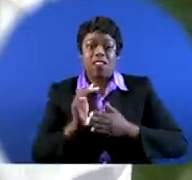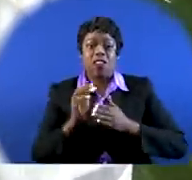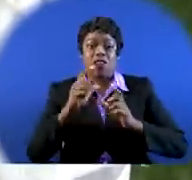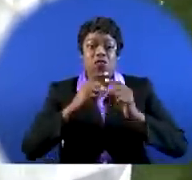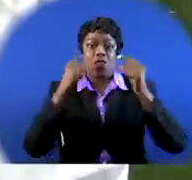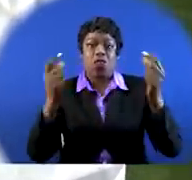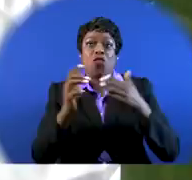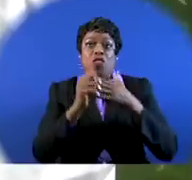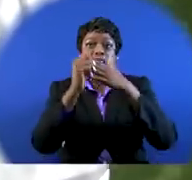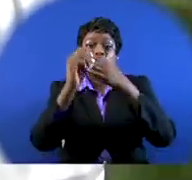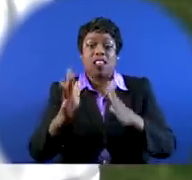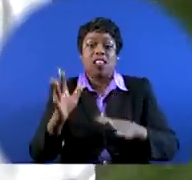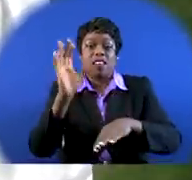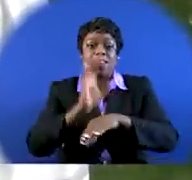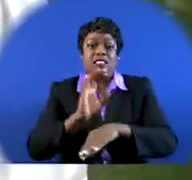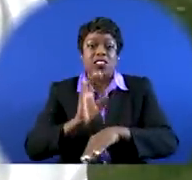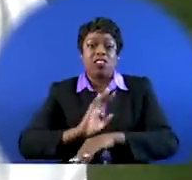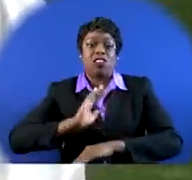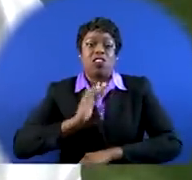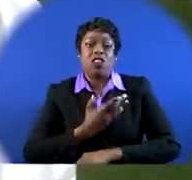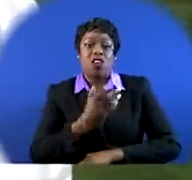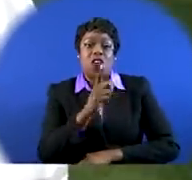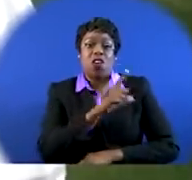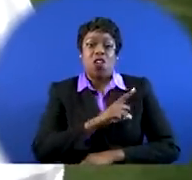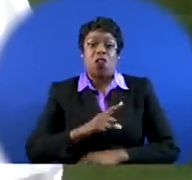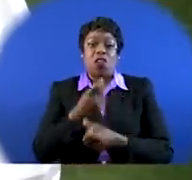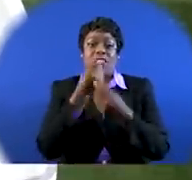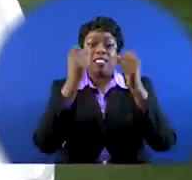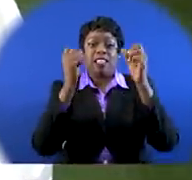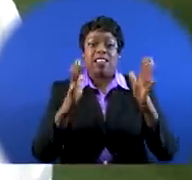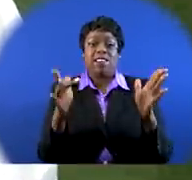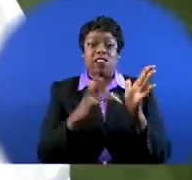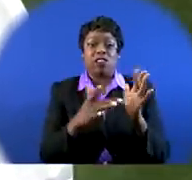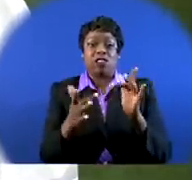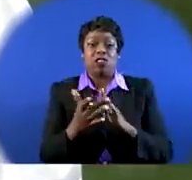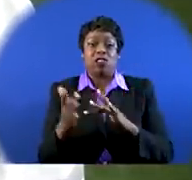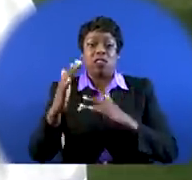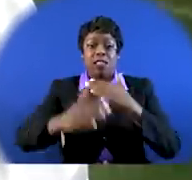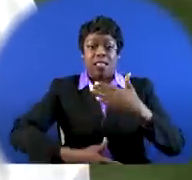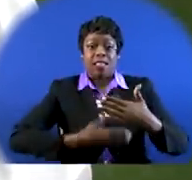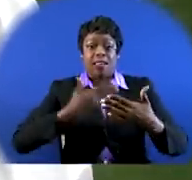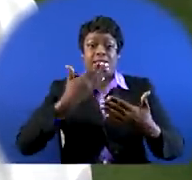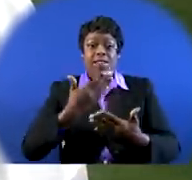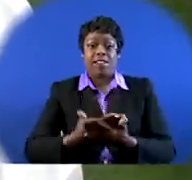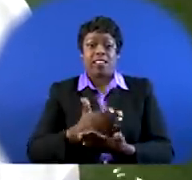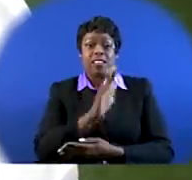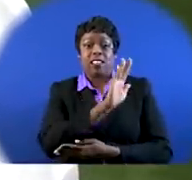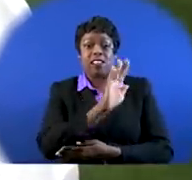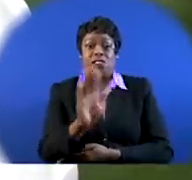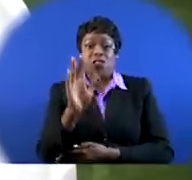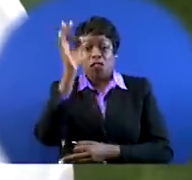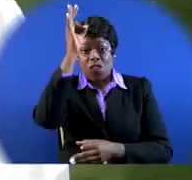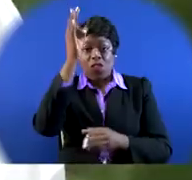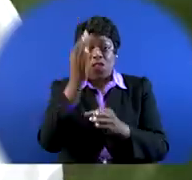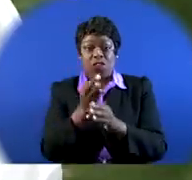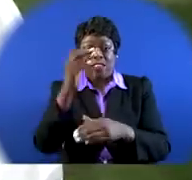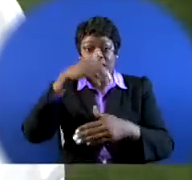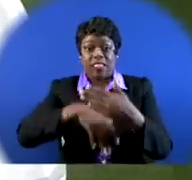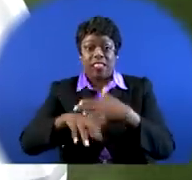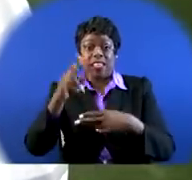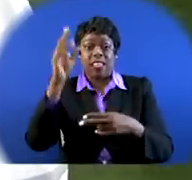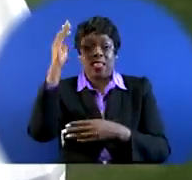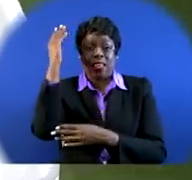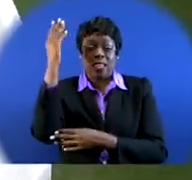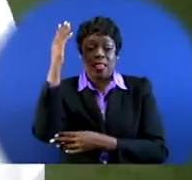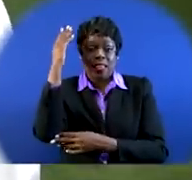Church, even our Lord and Savior Jesus Christ, and based upon the profession of your faith in him, we now baptize you, our